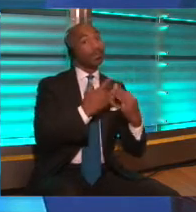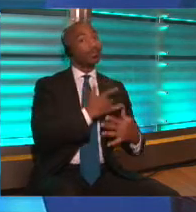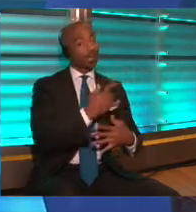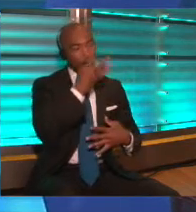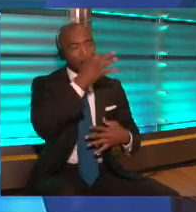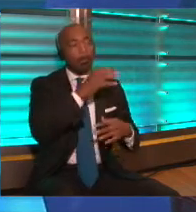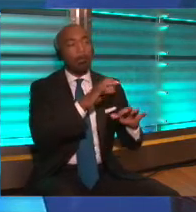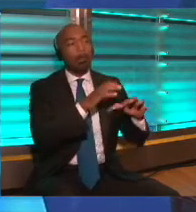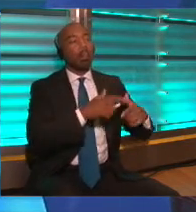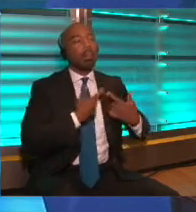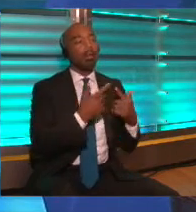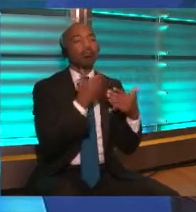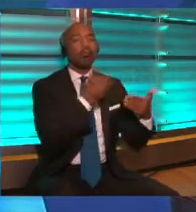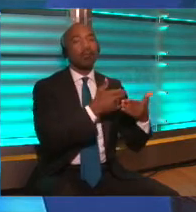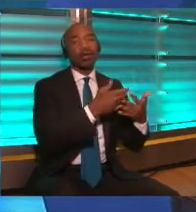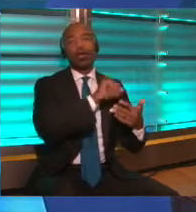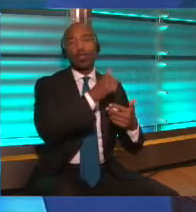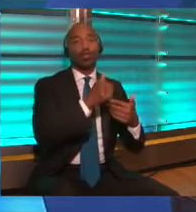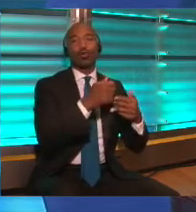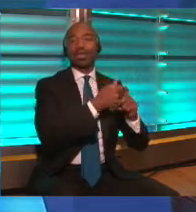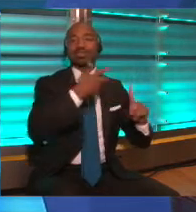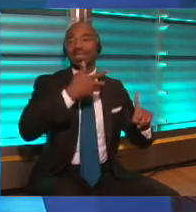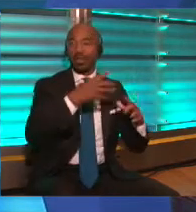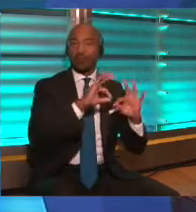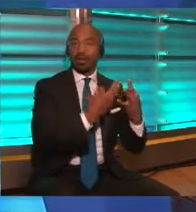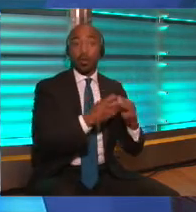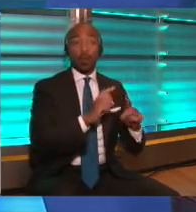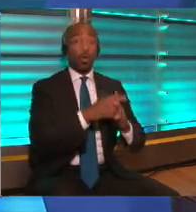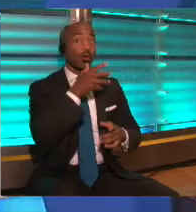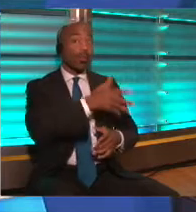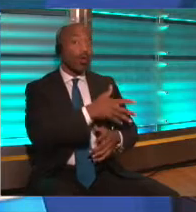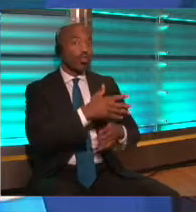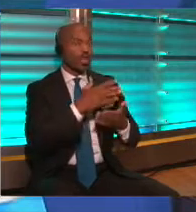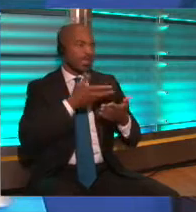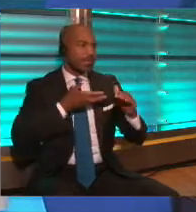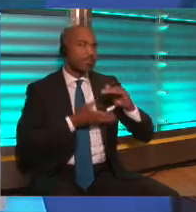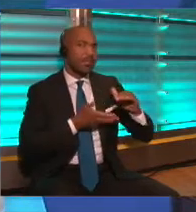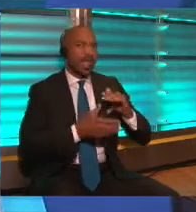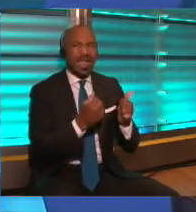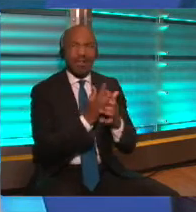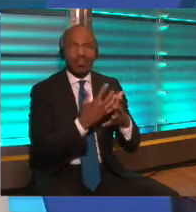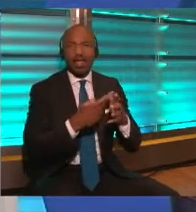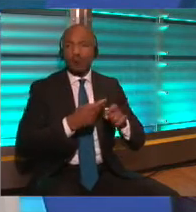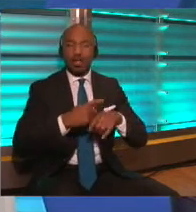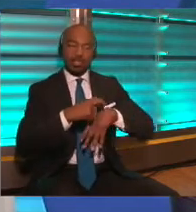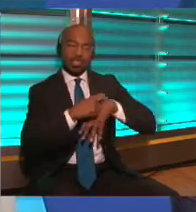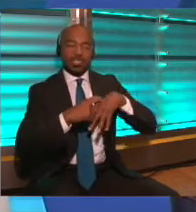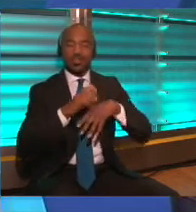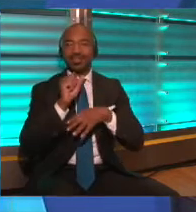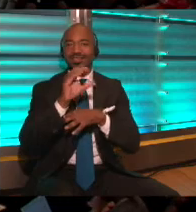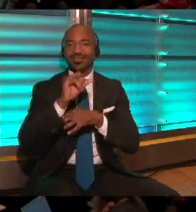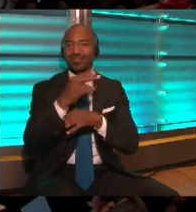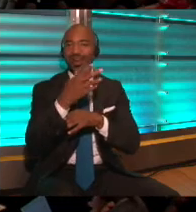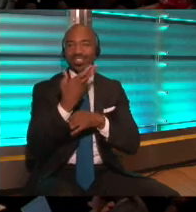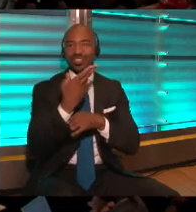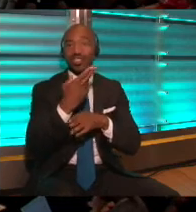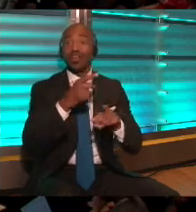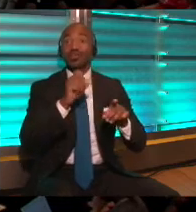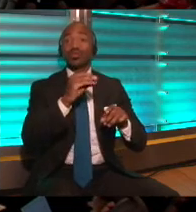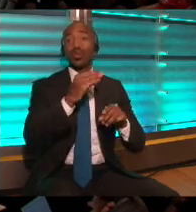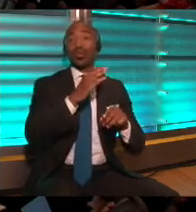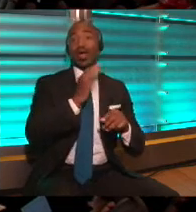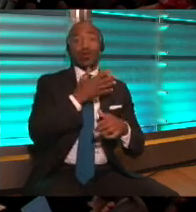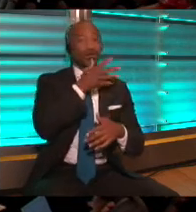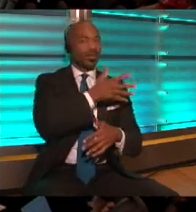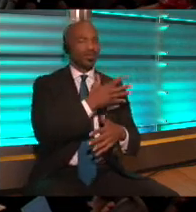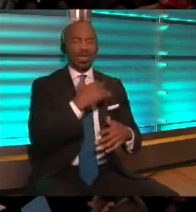our grandmother, we learned how to bake, and she used to bake everything from scratch. And it was really our grandmother who had such a